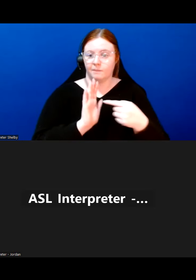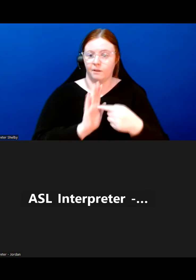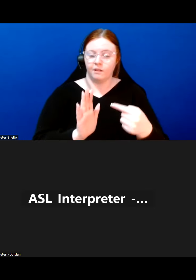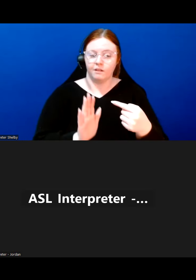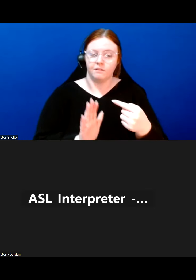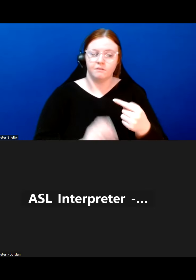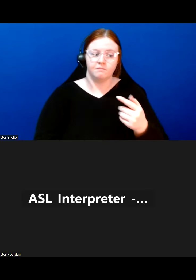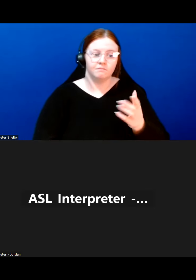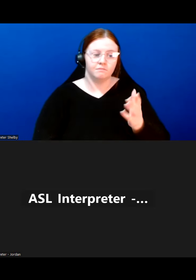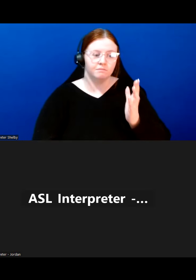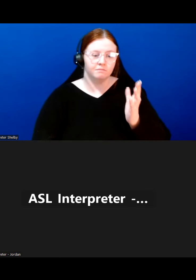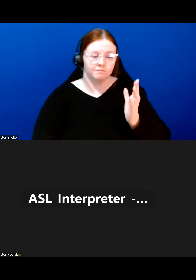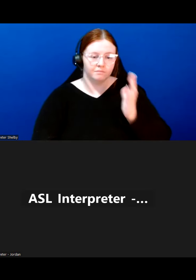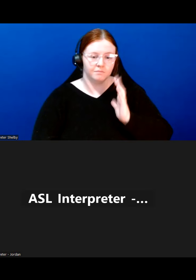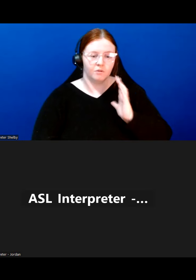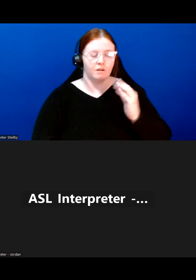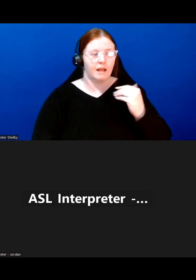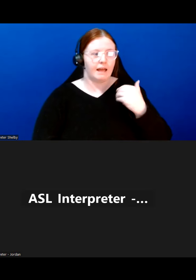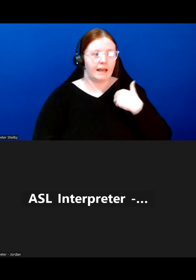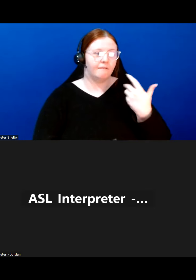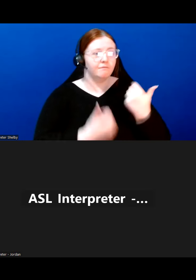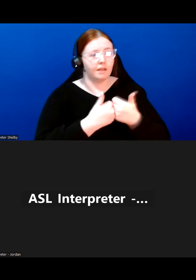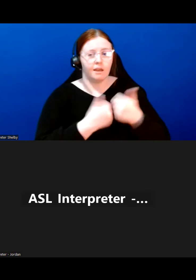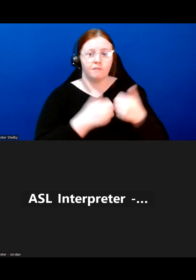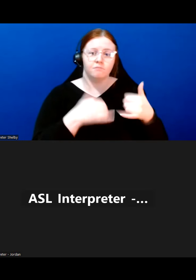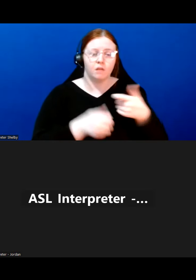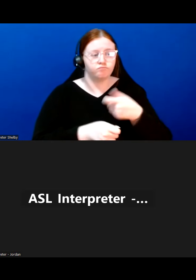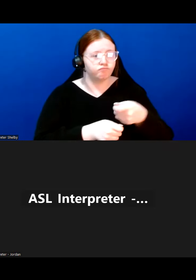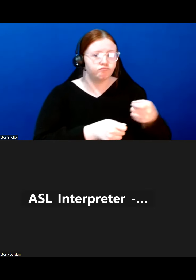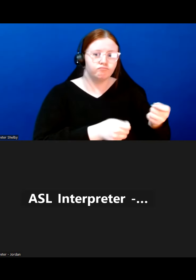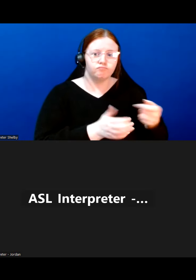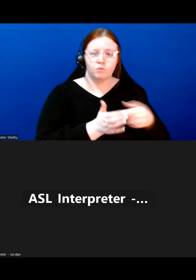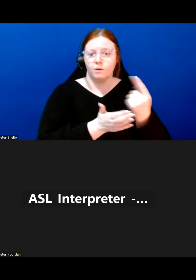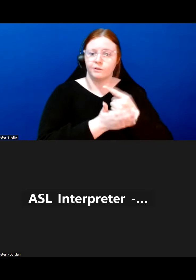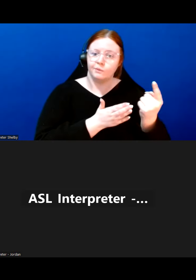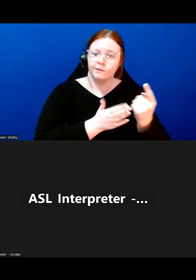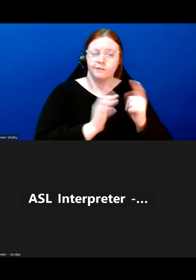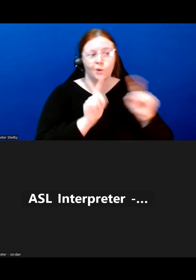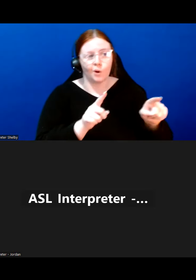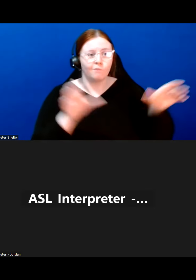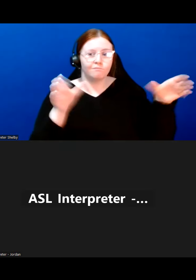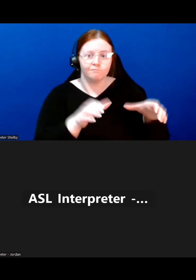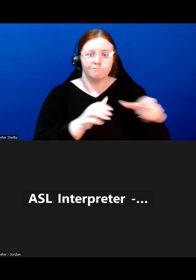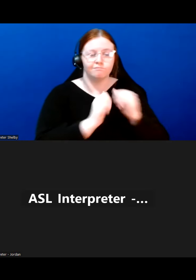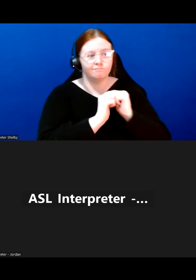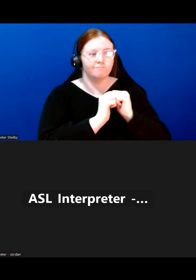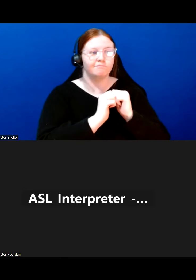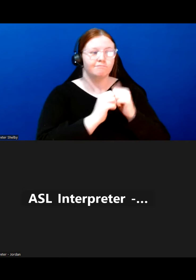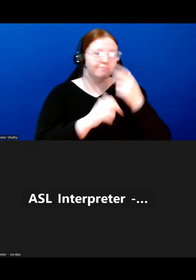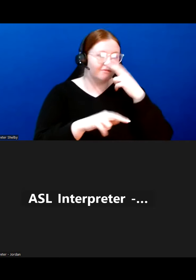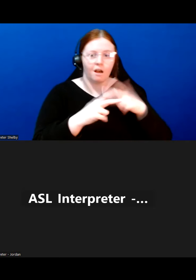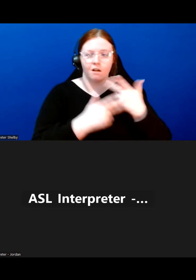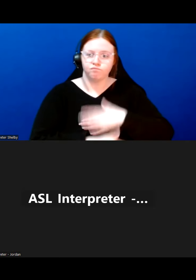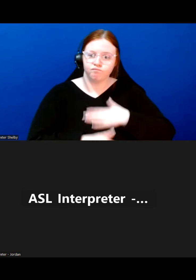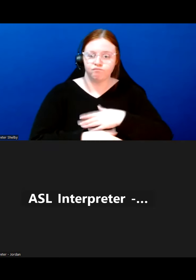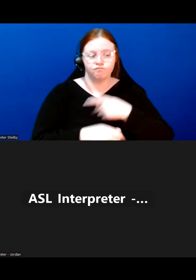enjoy having a game of cards with a group. Every once a week, I would go and it would be a large group and we'd all get together and play